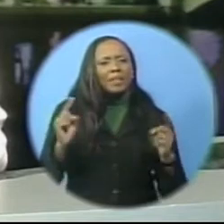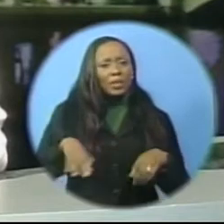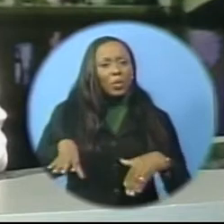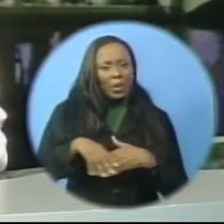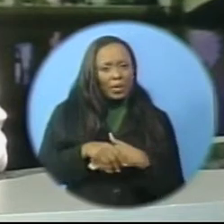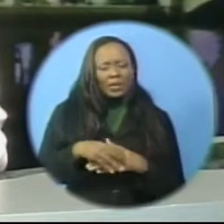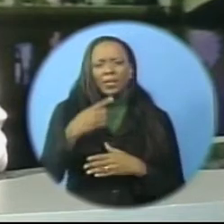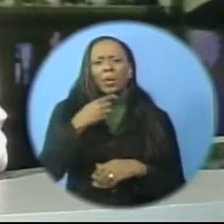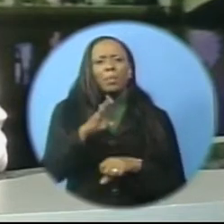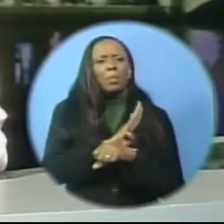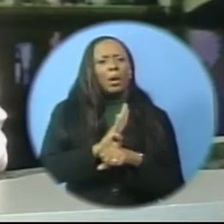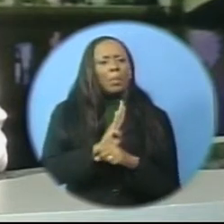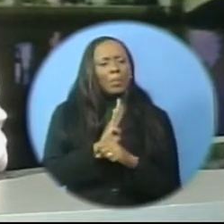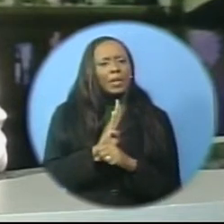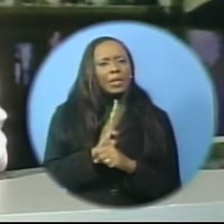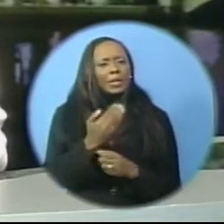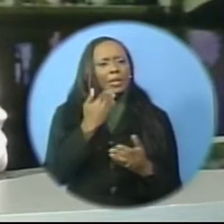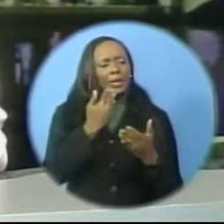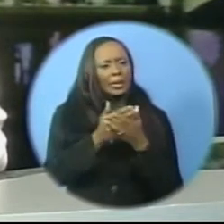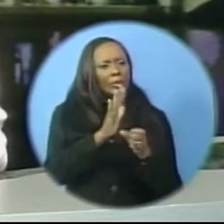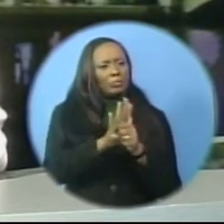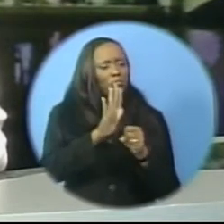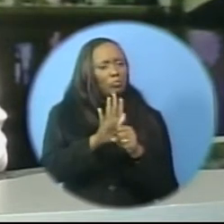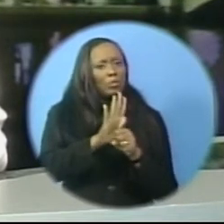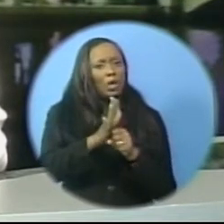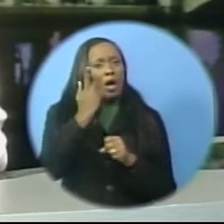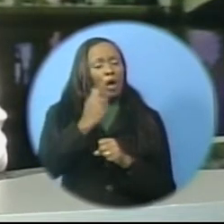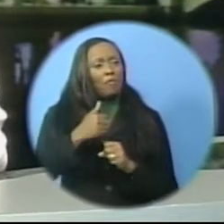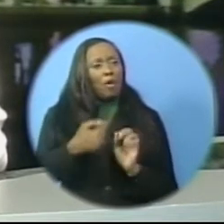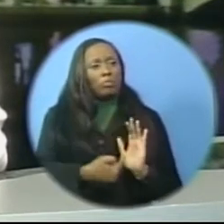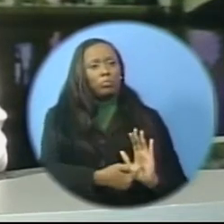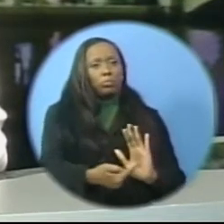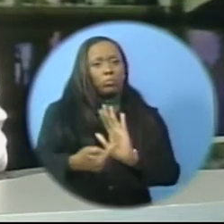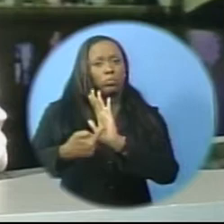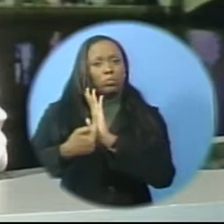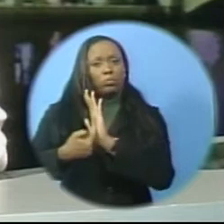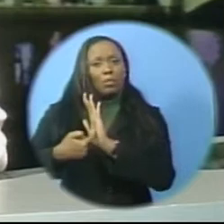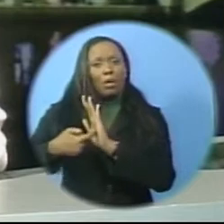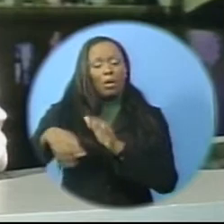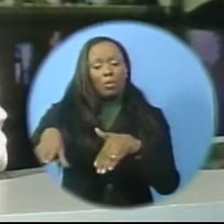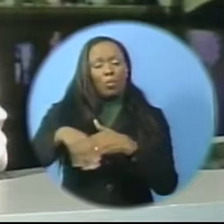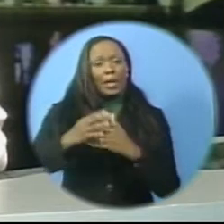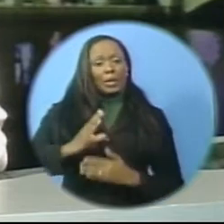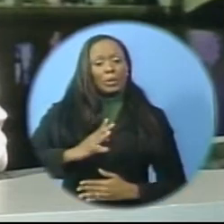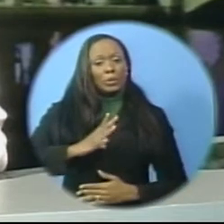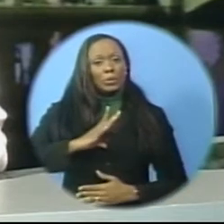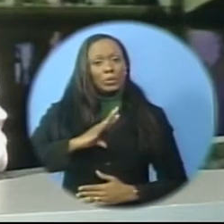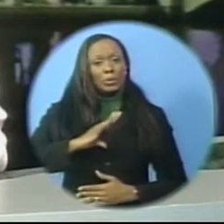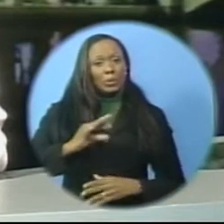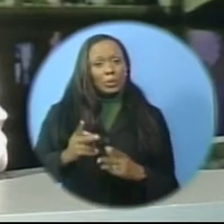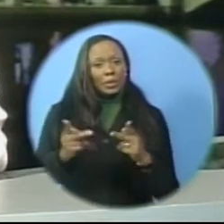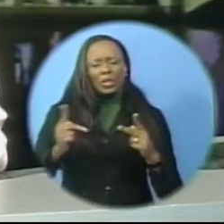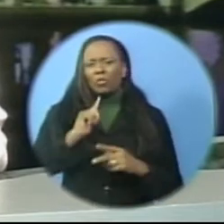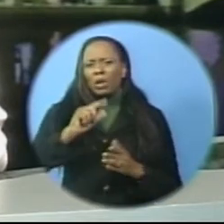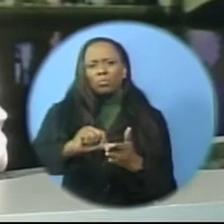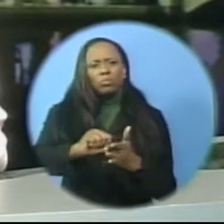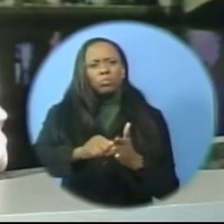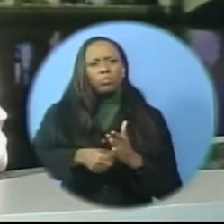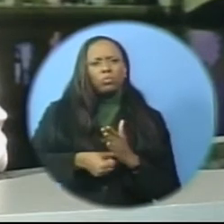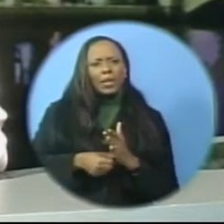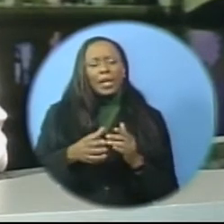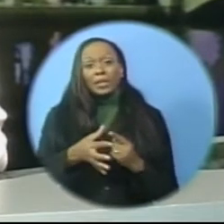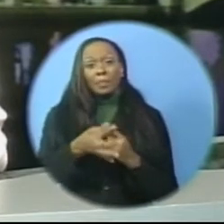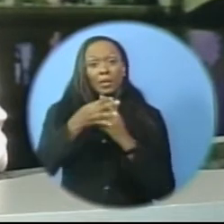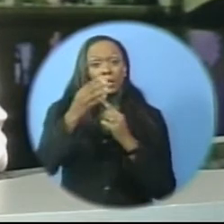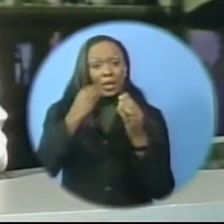the island has what it takes to make a name for itself as a luxury weddings destination. They were impressed with what's on